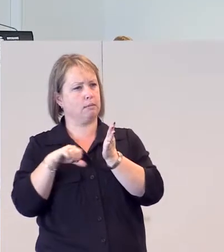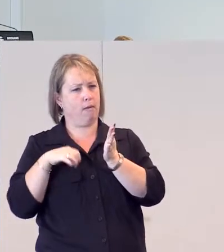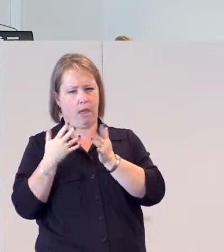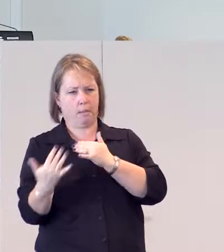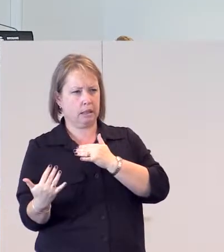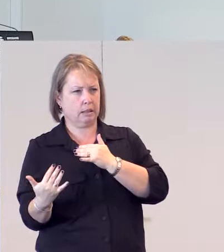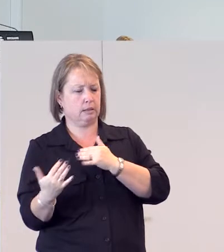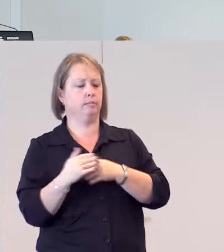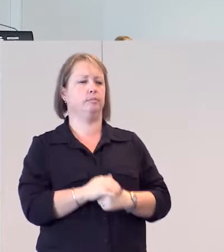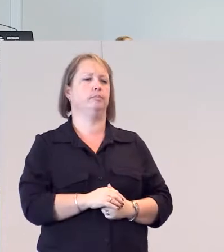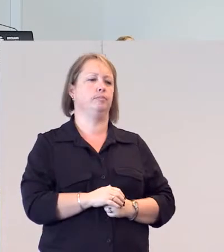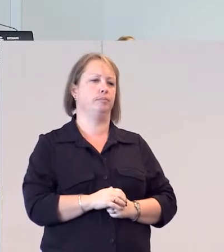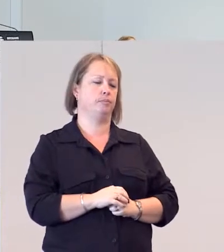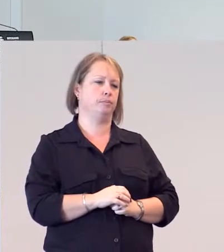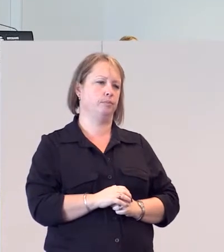have?